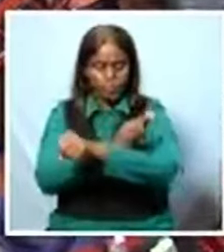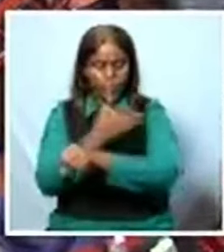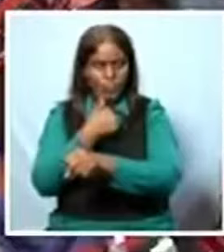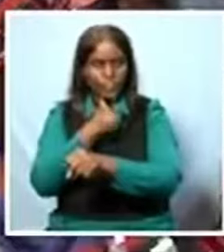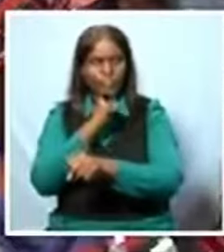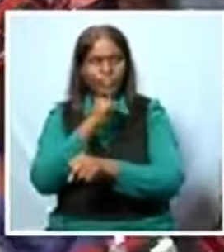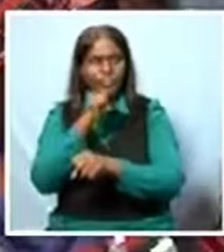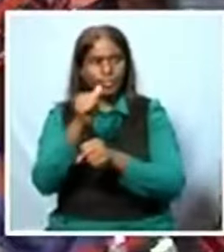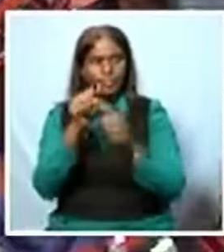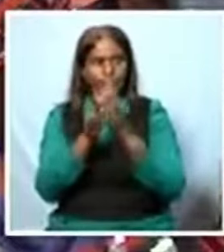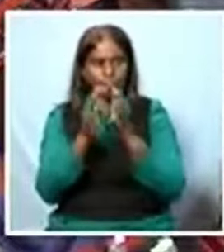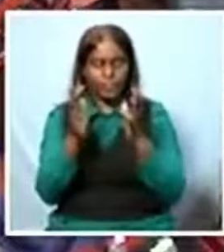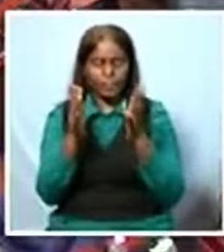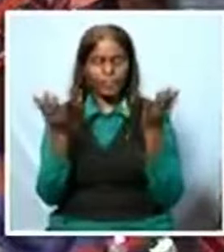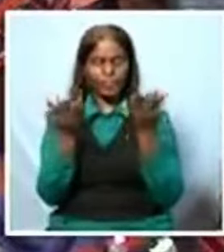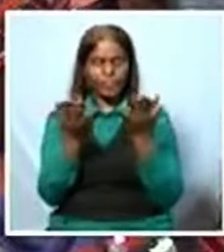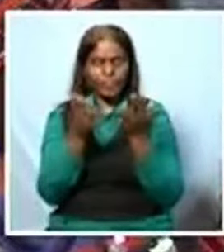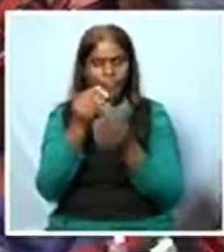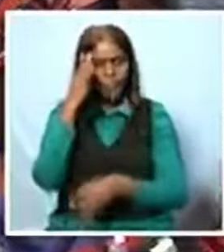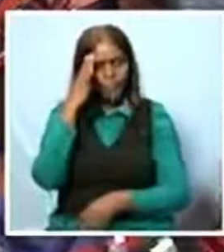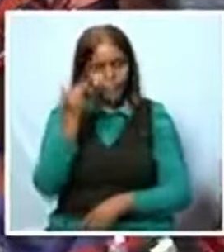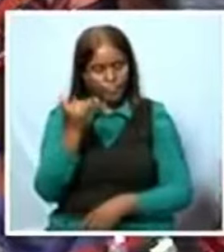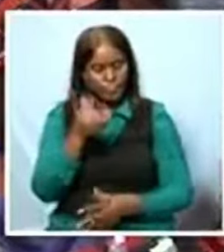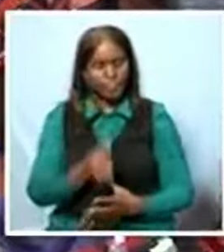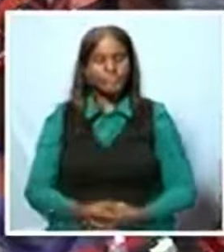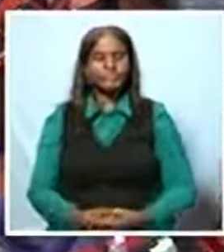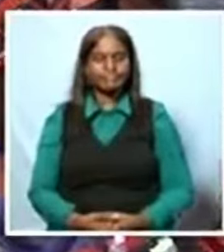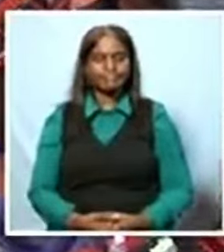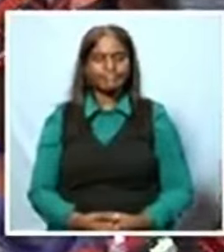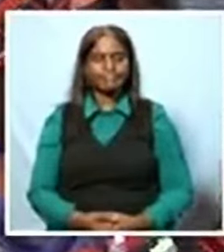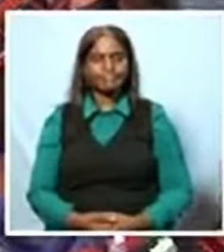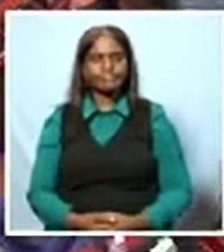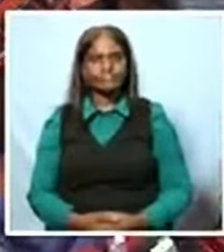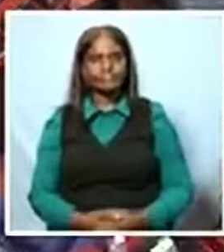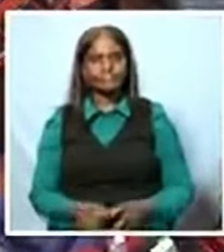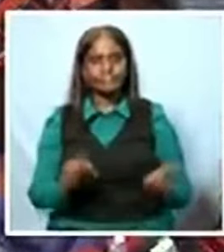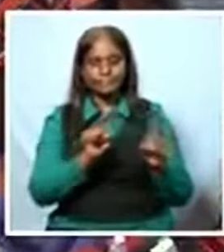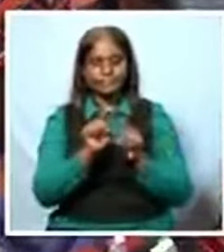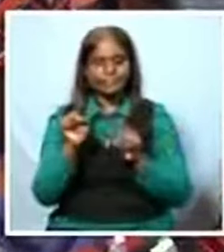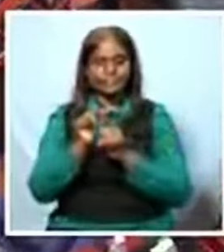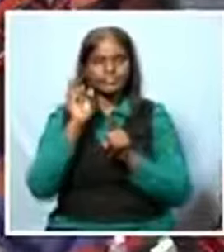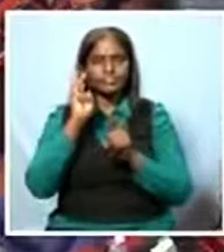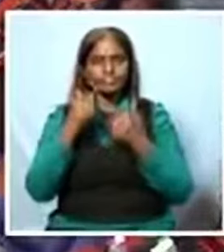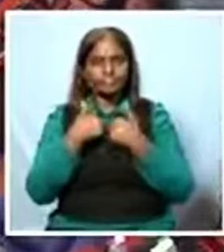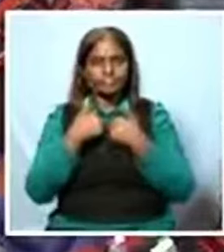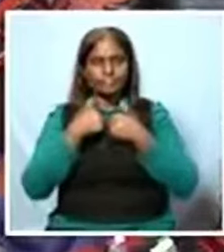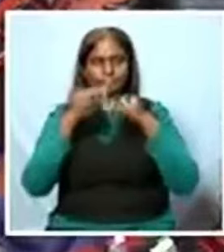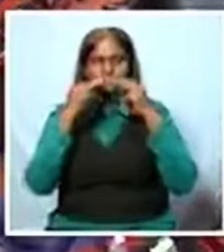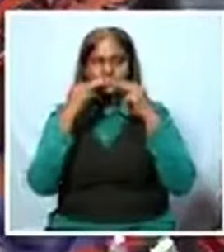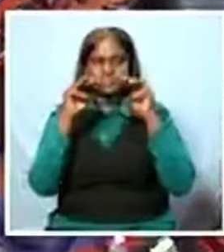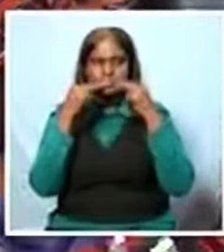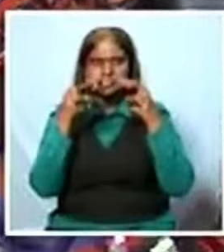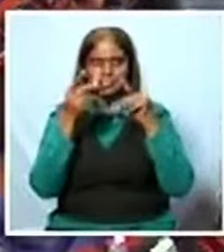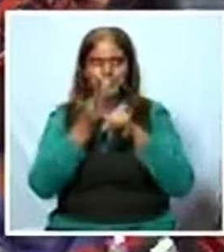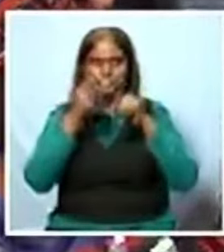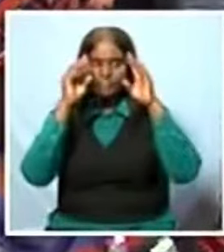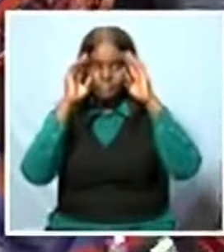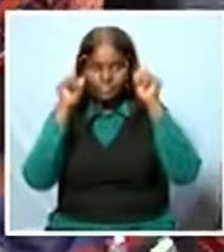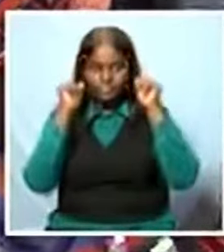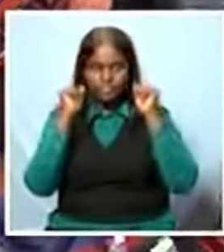been expanded, why? And we also expect a message from the